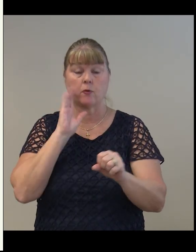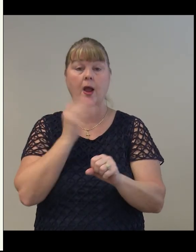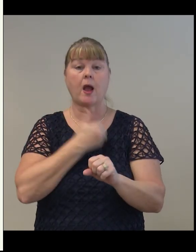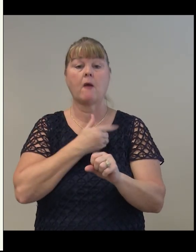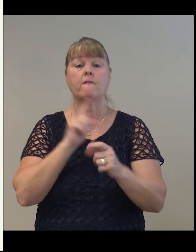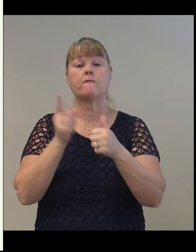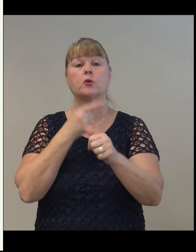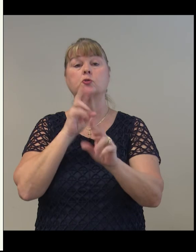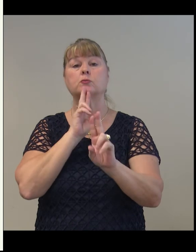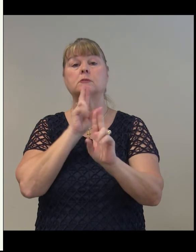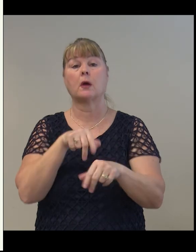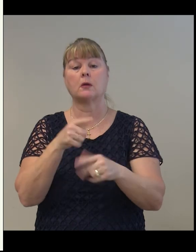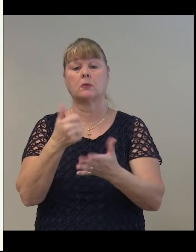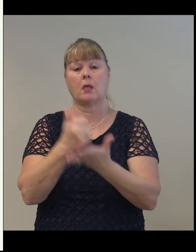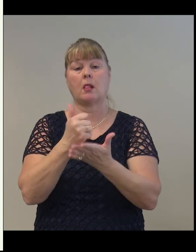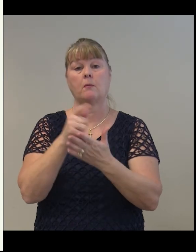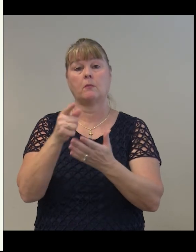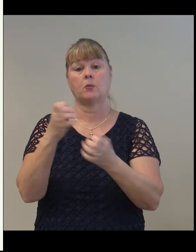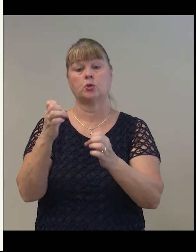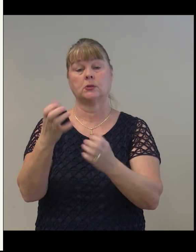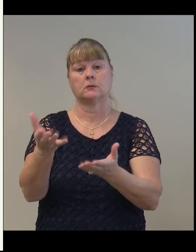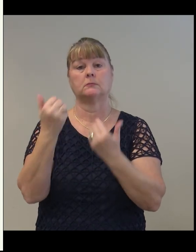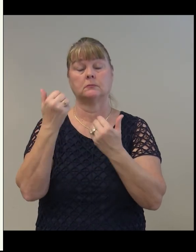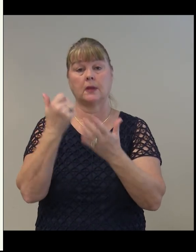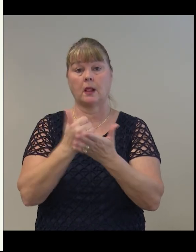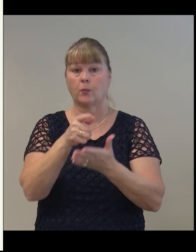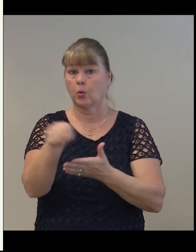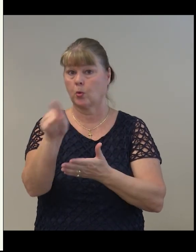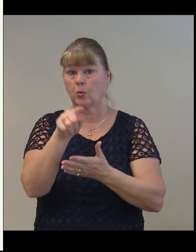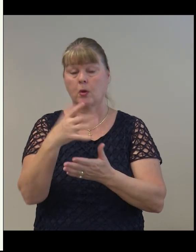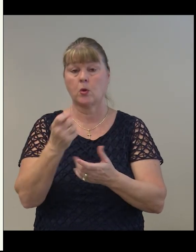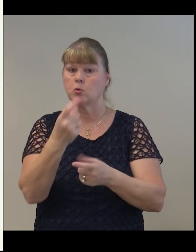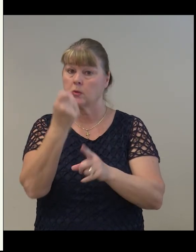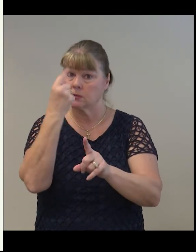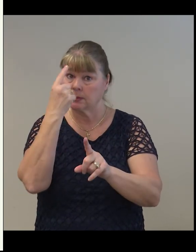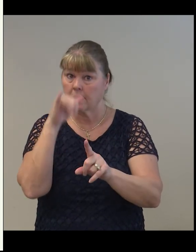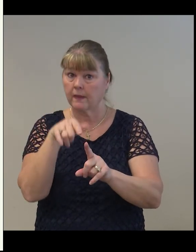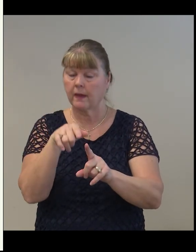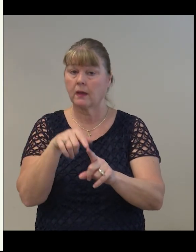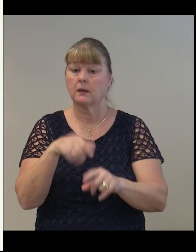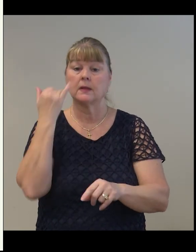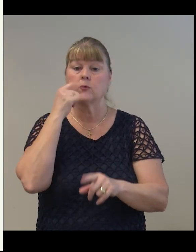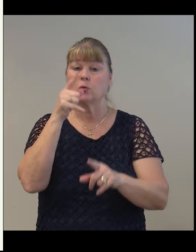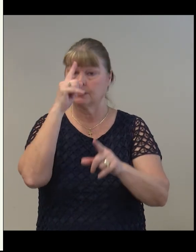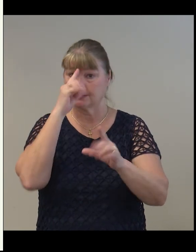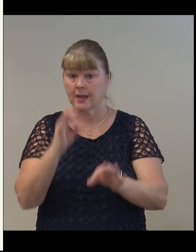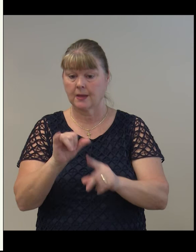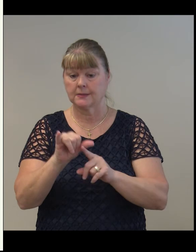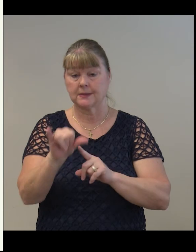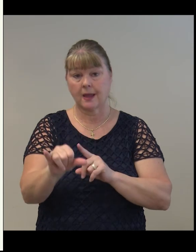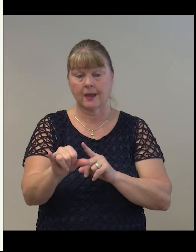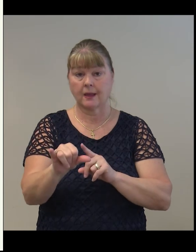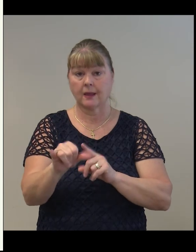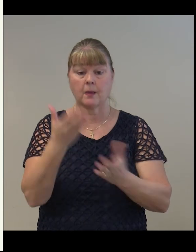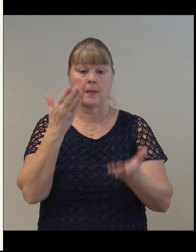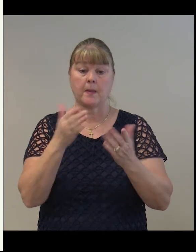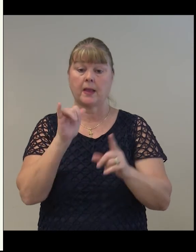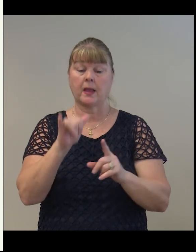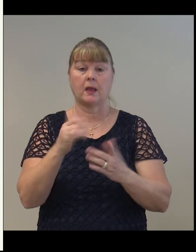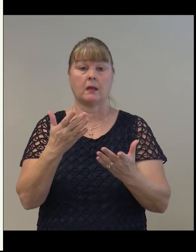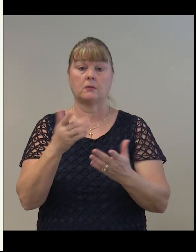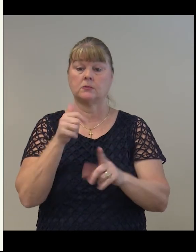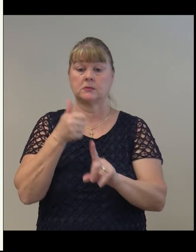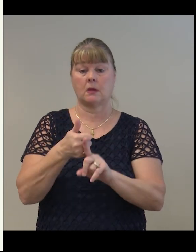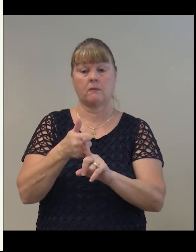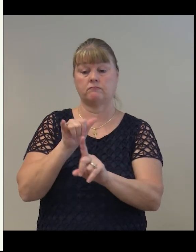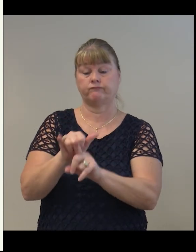safe for our first responders to come get you. And that's something that we absolutely want you to understand. If you choose to stay, you